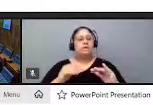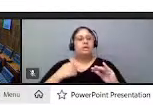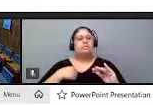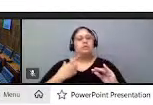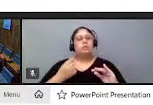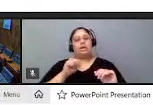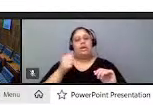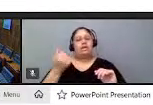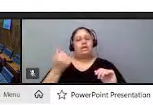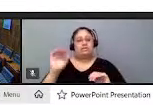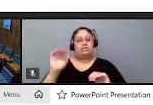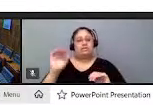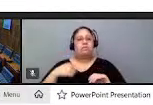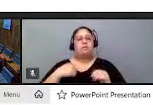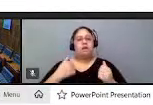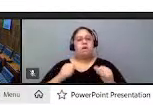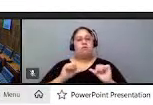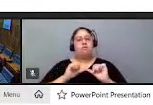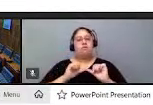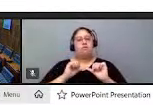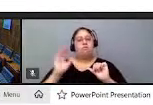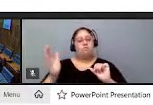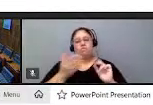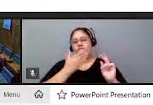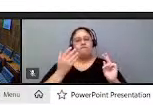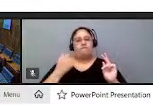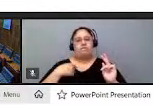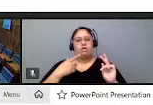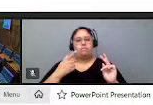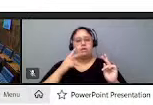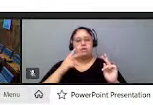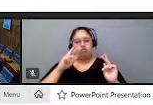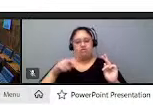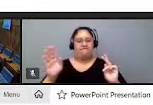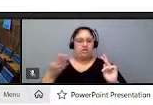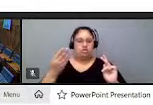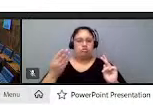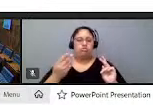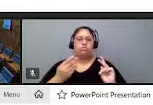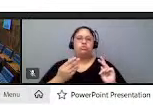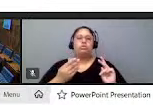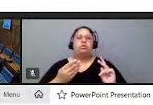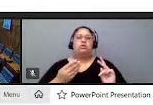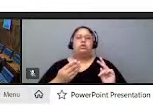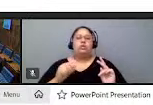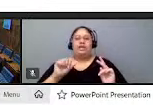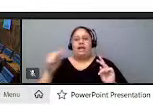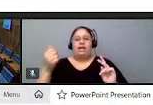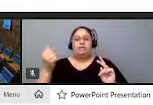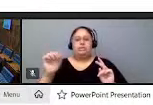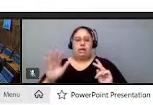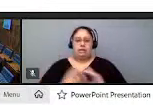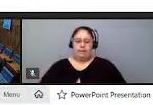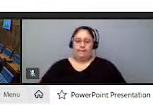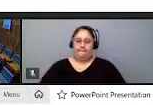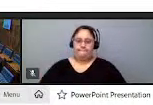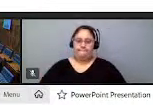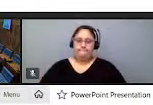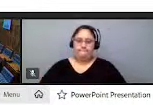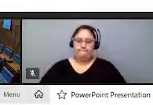the next slide I'll move on this one I'll just take it as red um you can go to the next